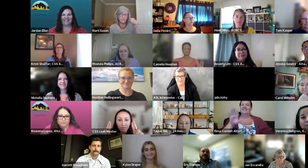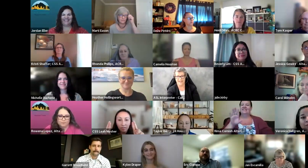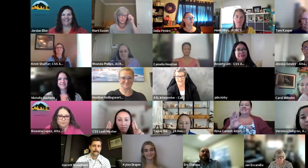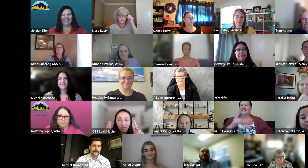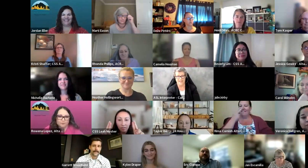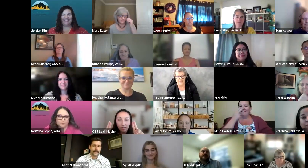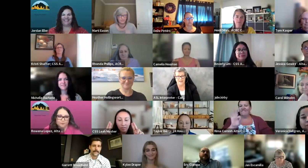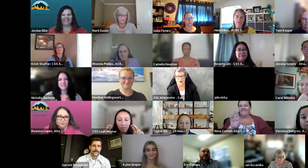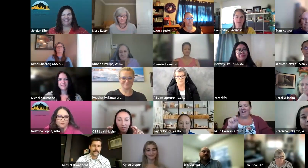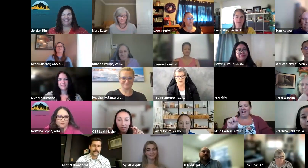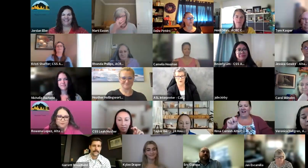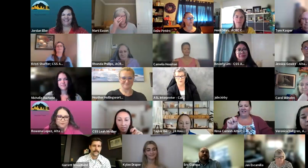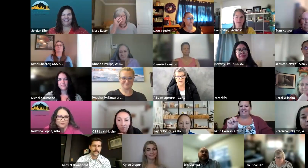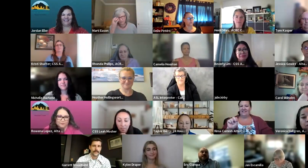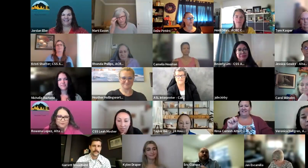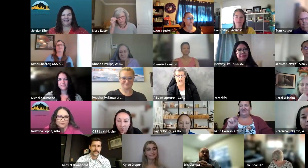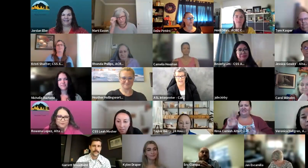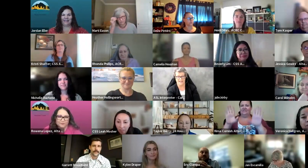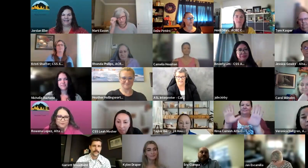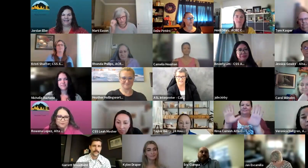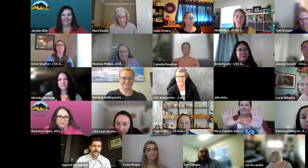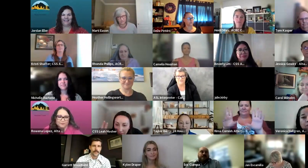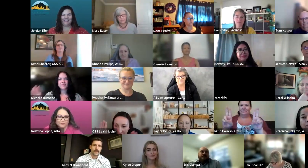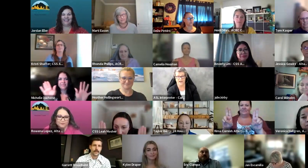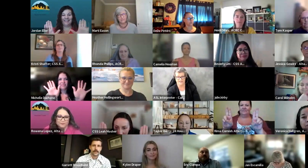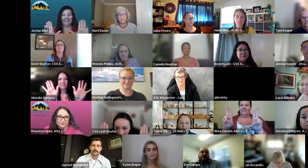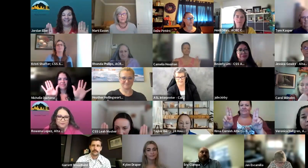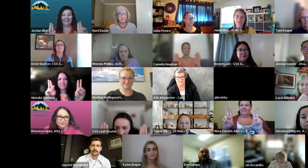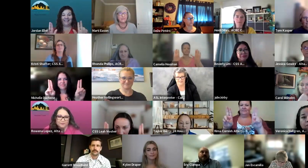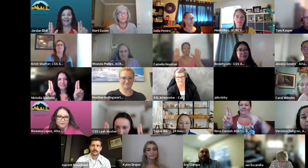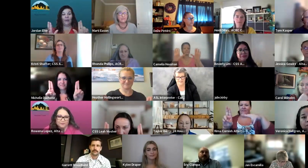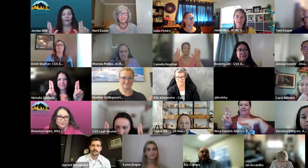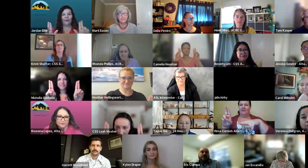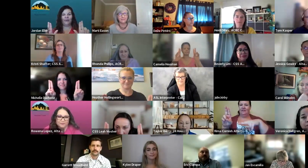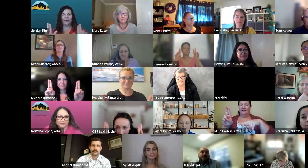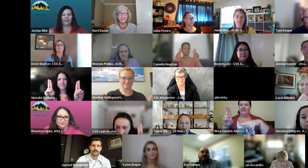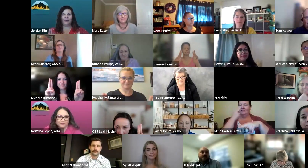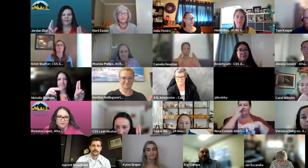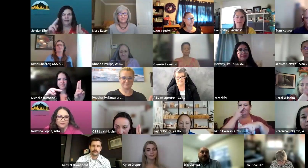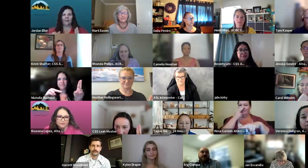Then also fun, the sign for fun.